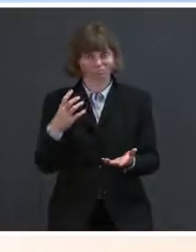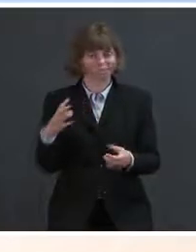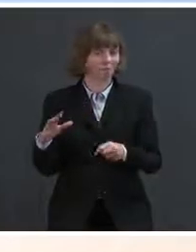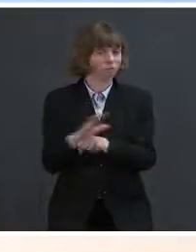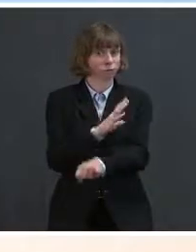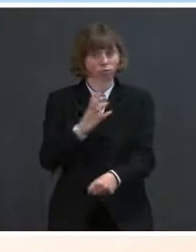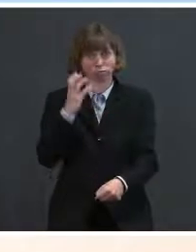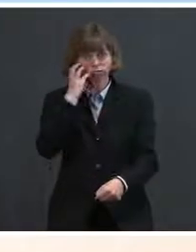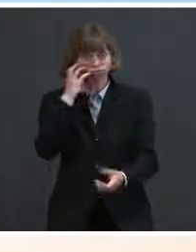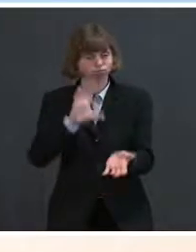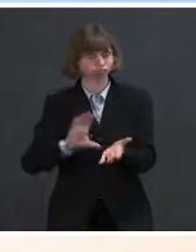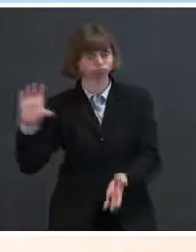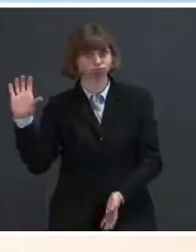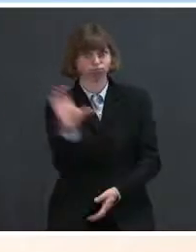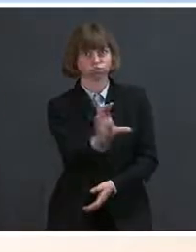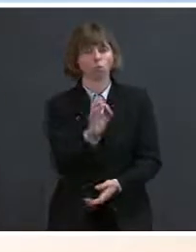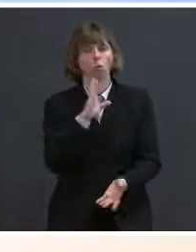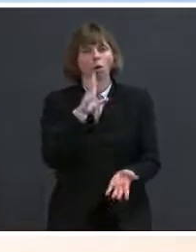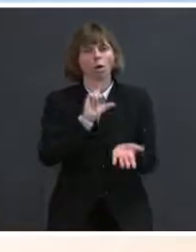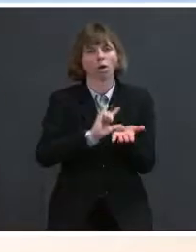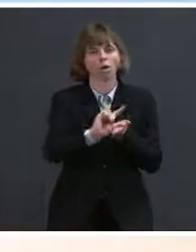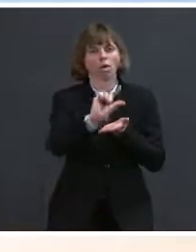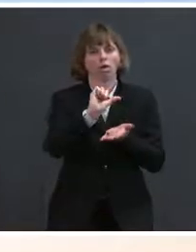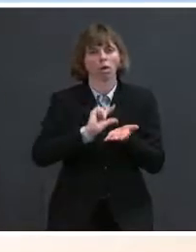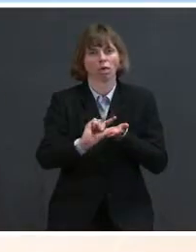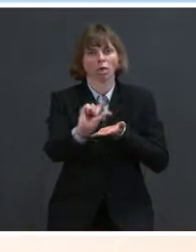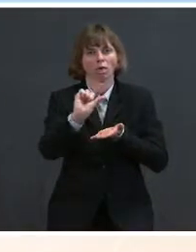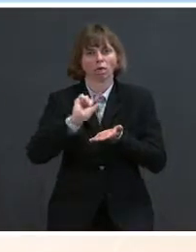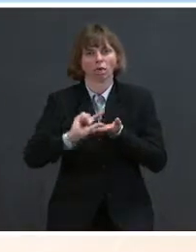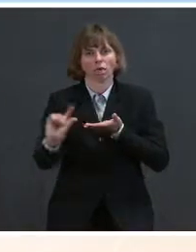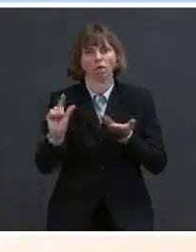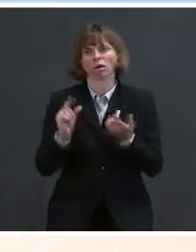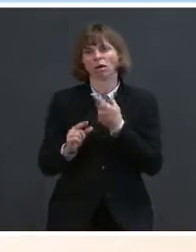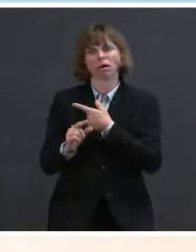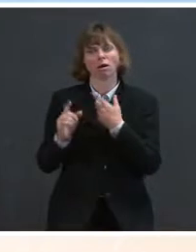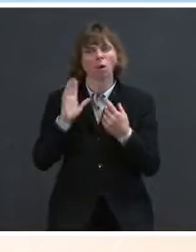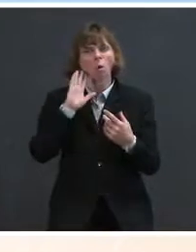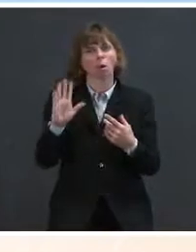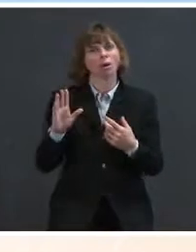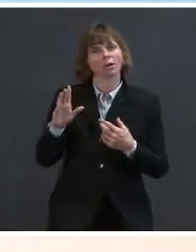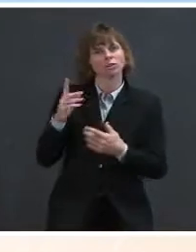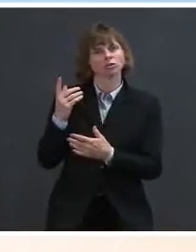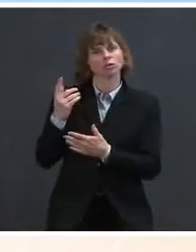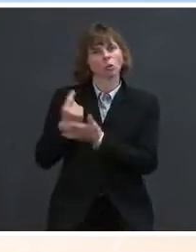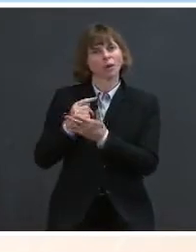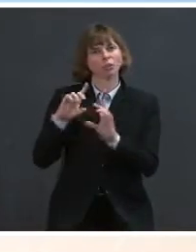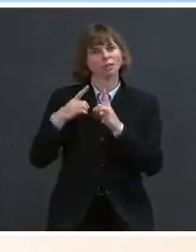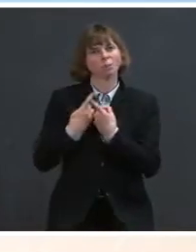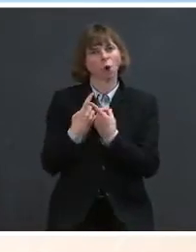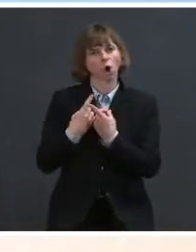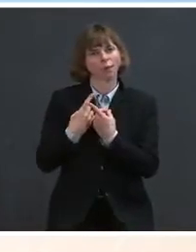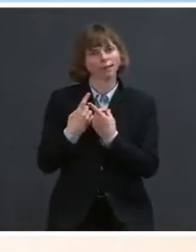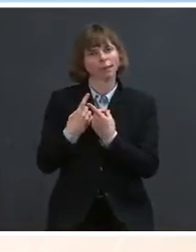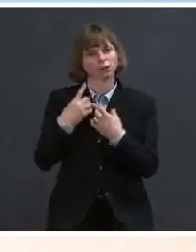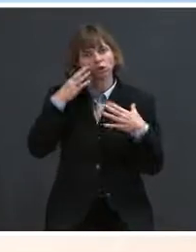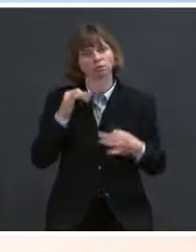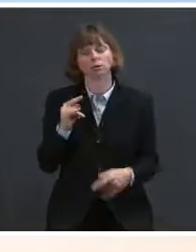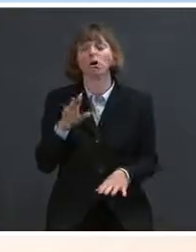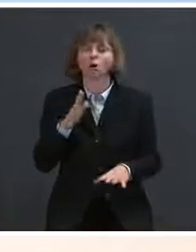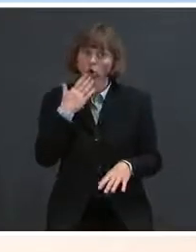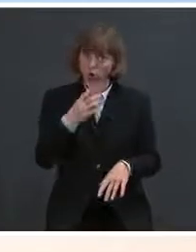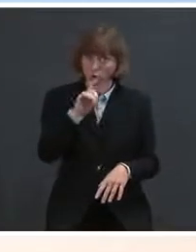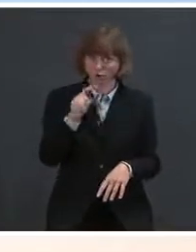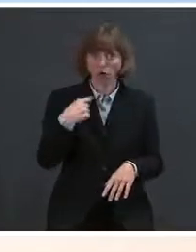be over a staggered time? What have you been able to determine through the Treasury Department? Yeah, that's a great question. I know Treasury is working hard